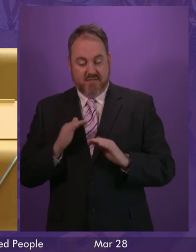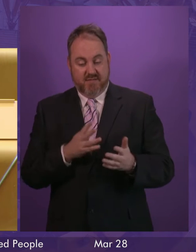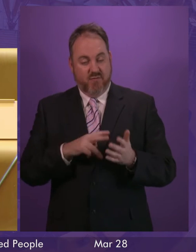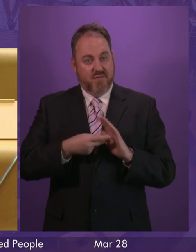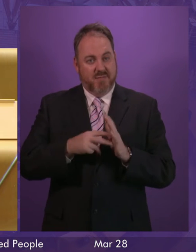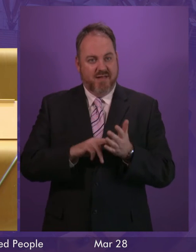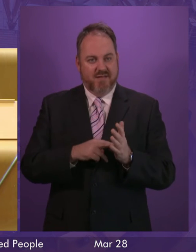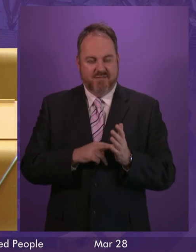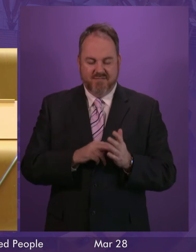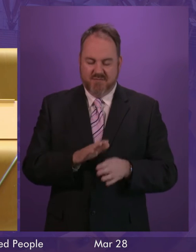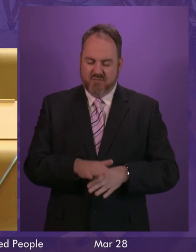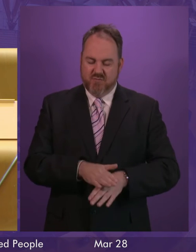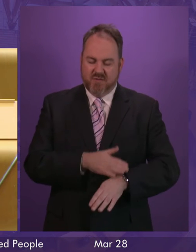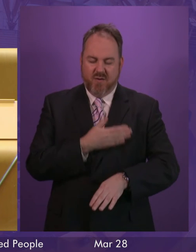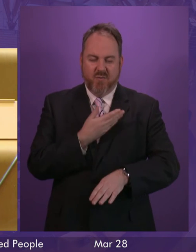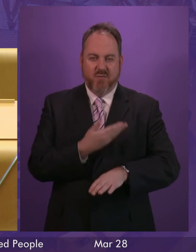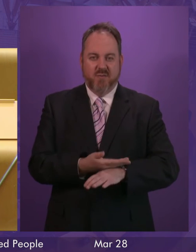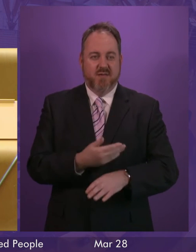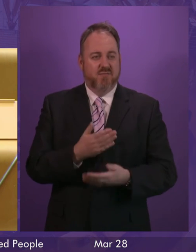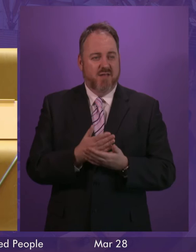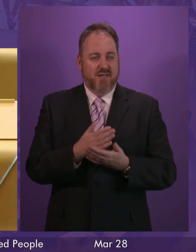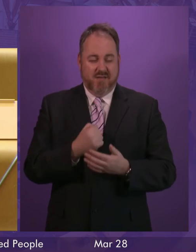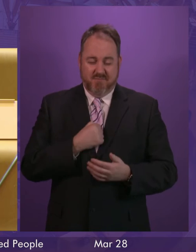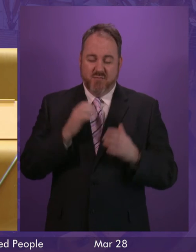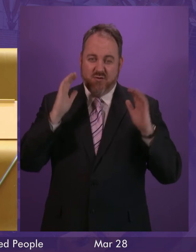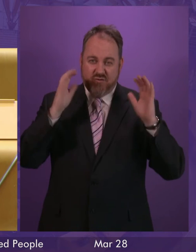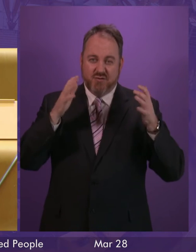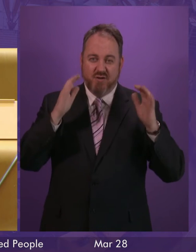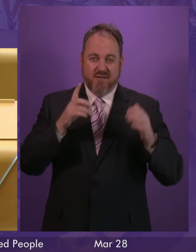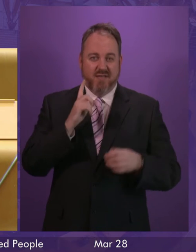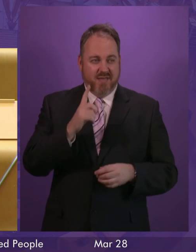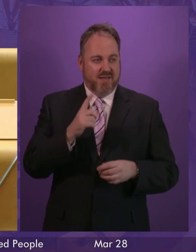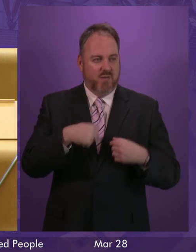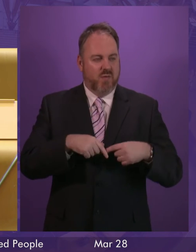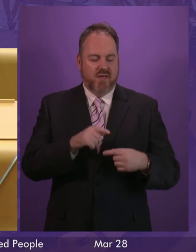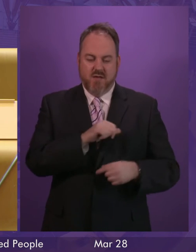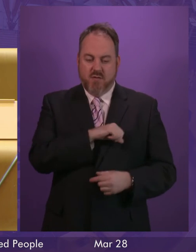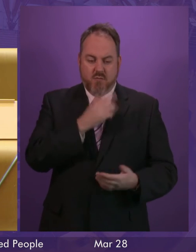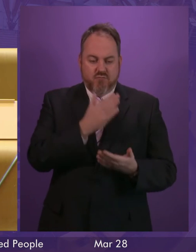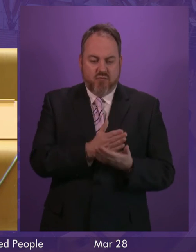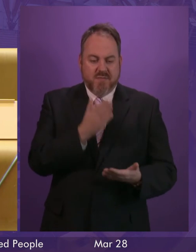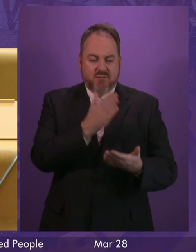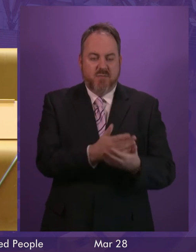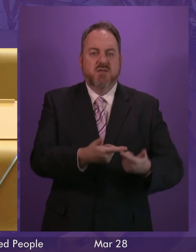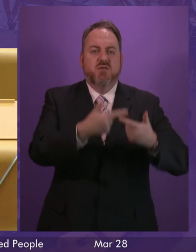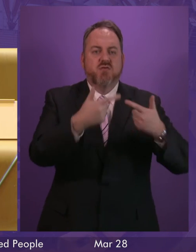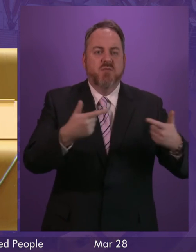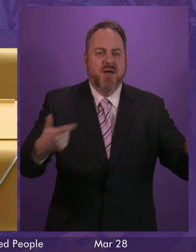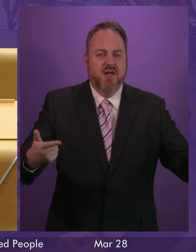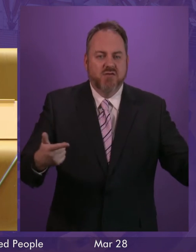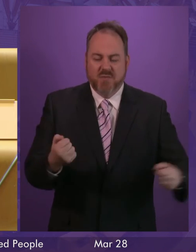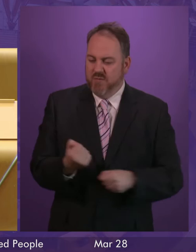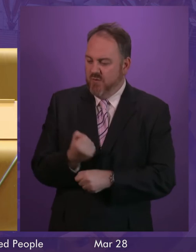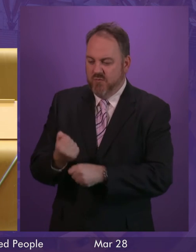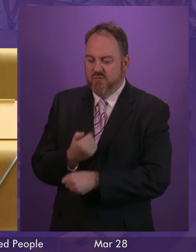has been too slow. My genuine concern is that the Government consistently over promises and then under delivers and I want to